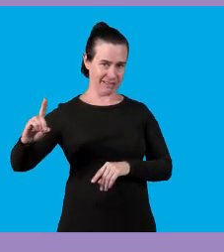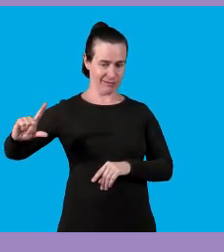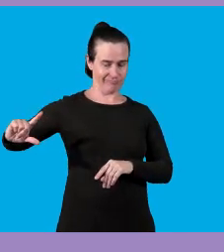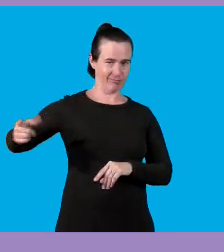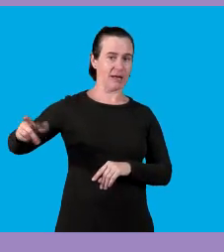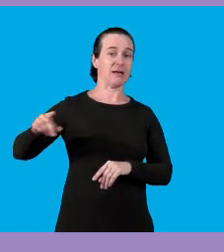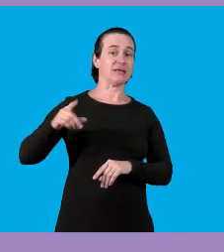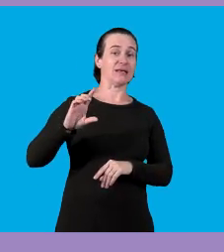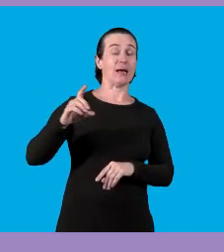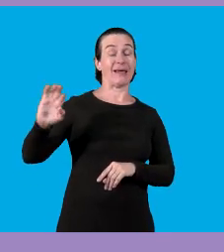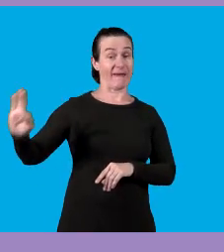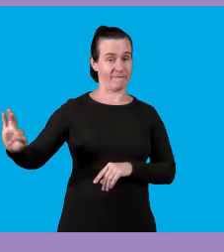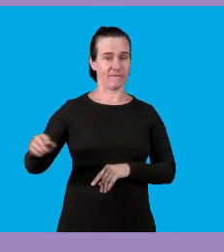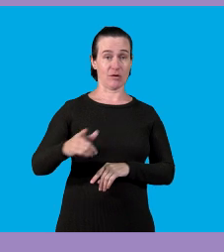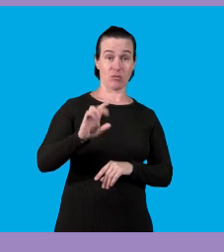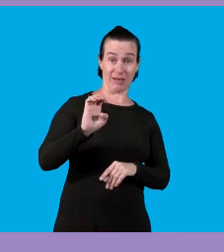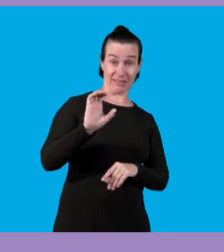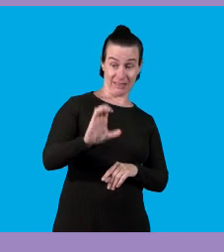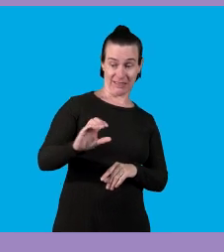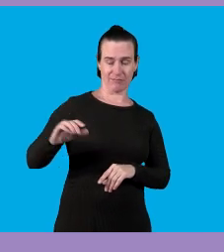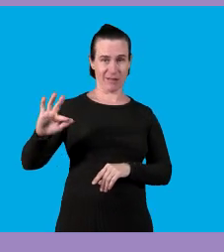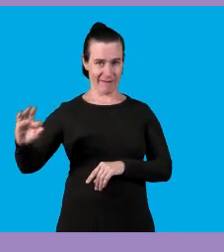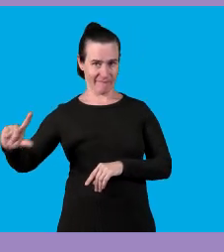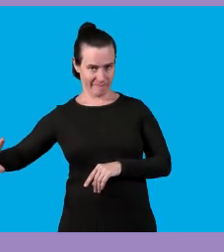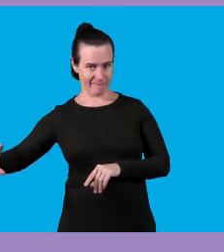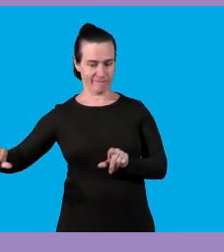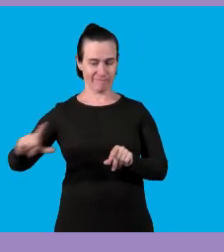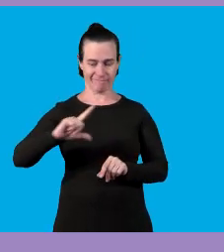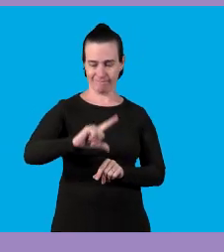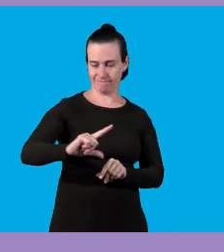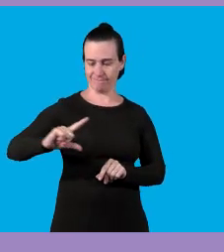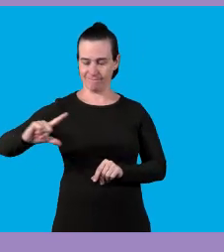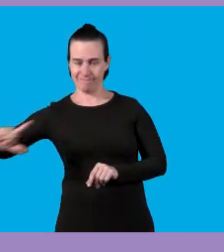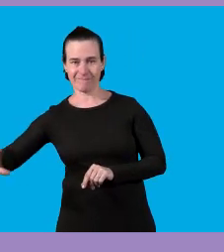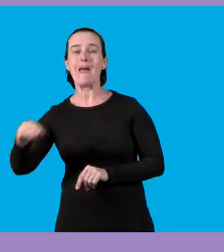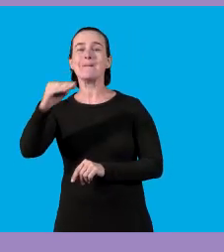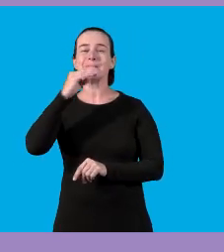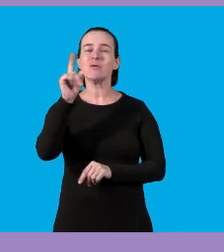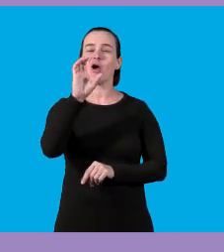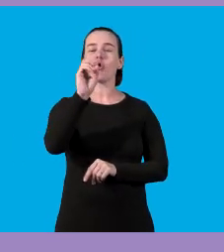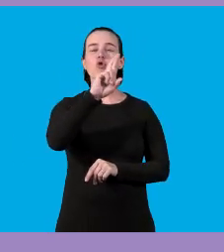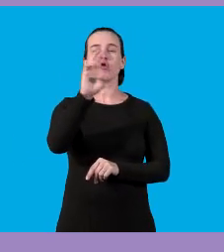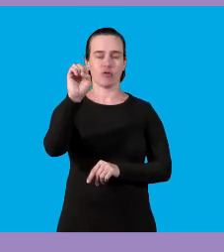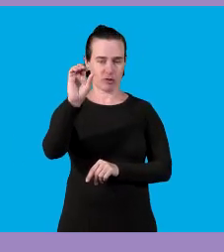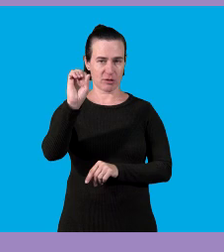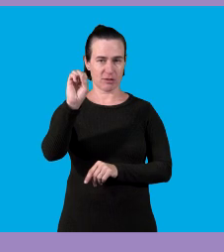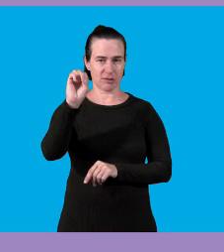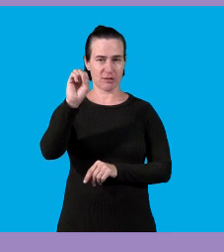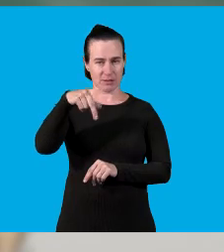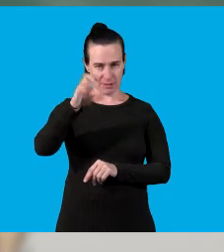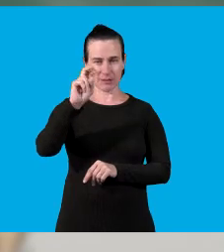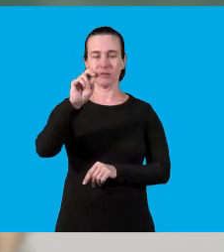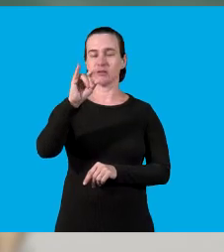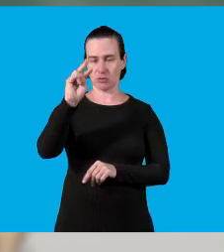angle F. That is when we say corresponding angles. Corresponding angles are equal. That is a condition of